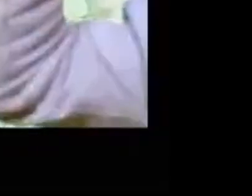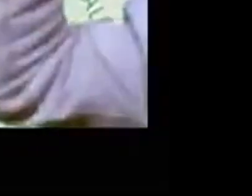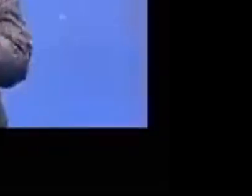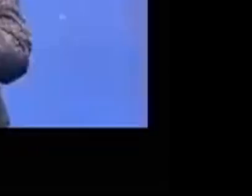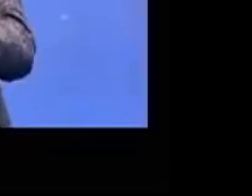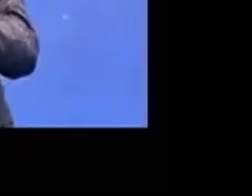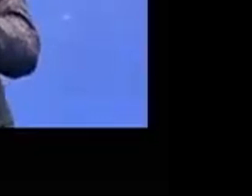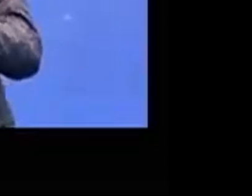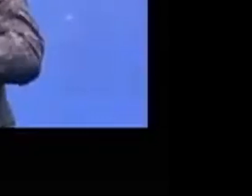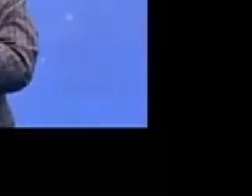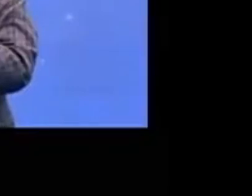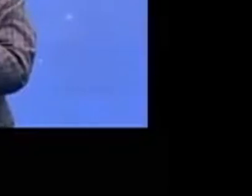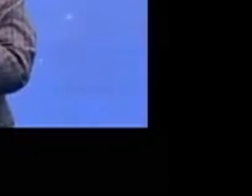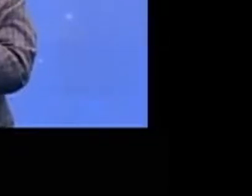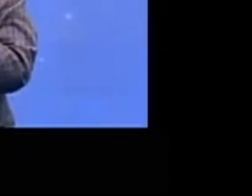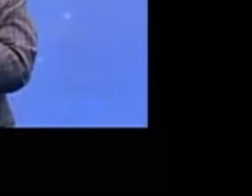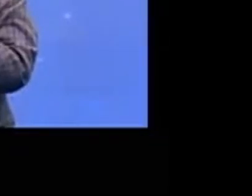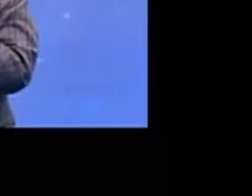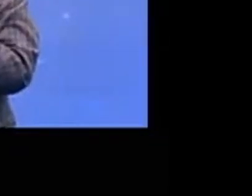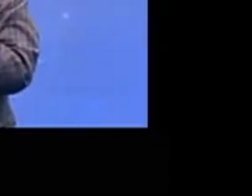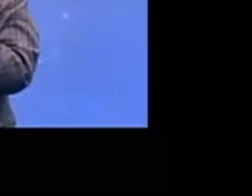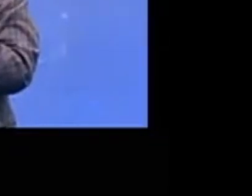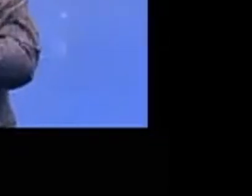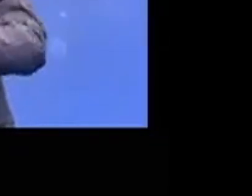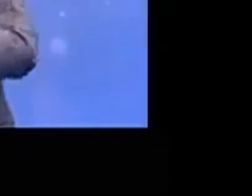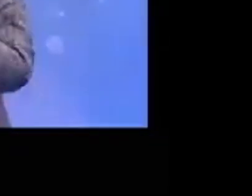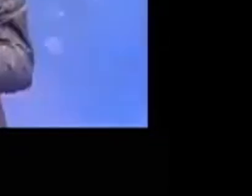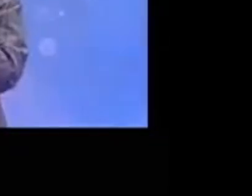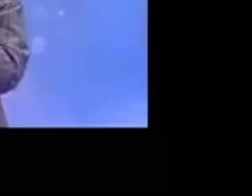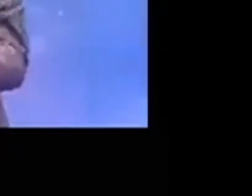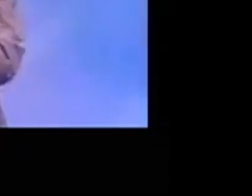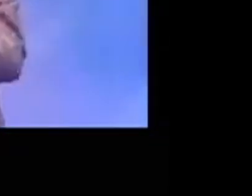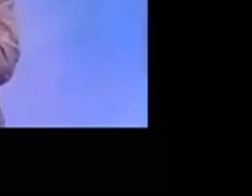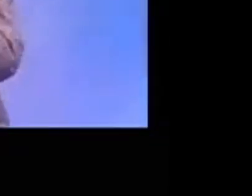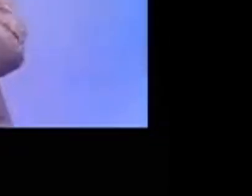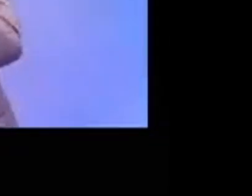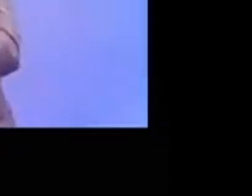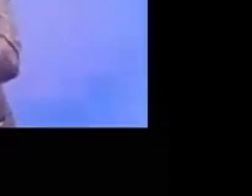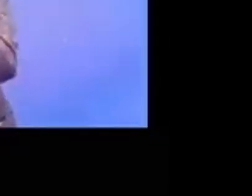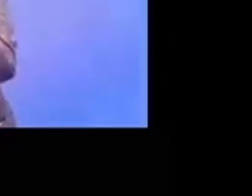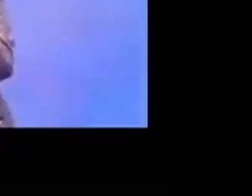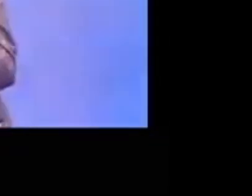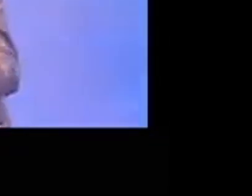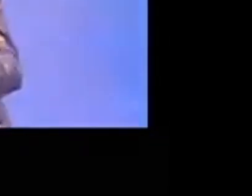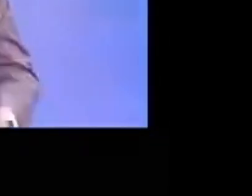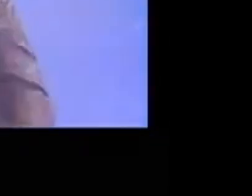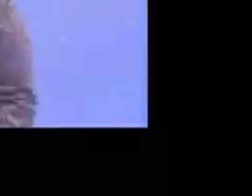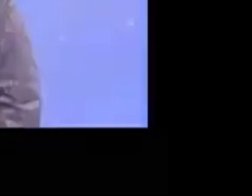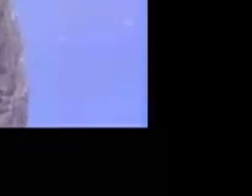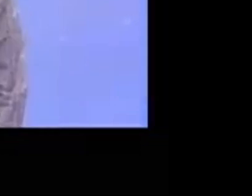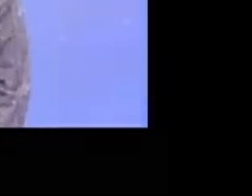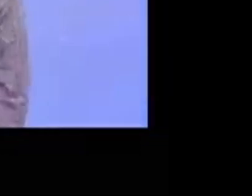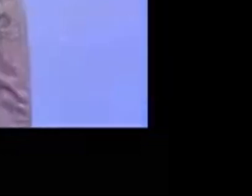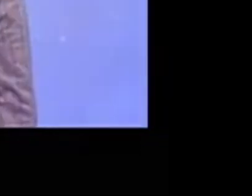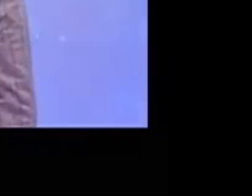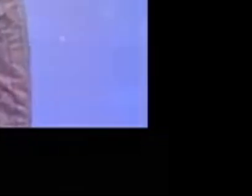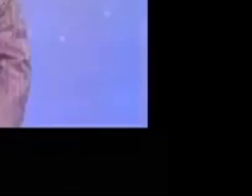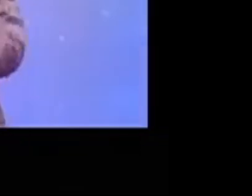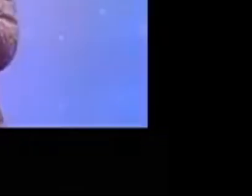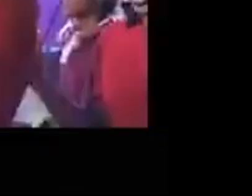for all. Every yoke it will break, all the shackles it will shatter